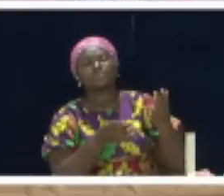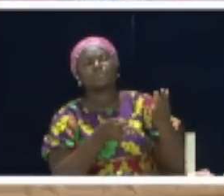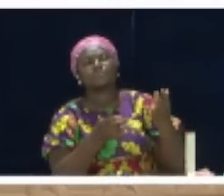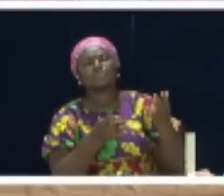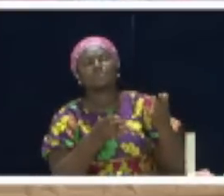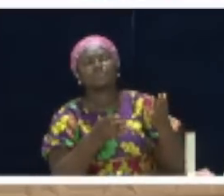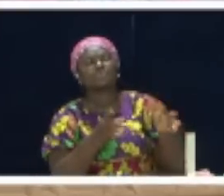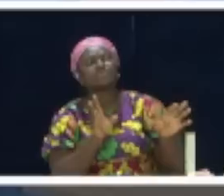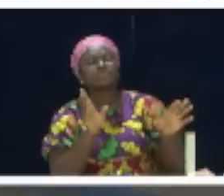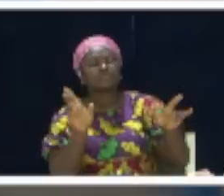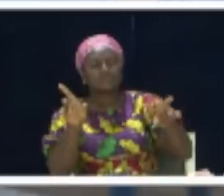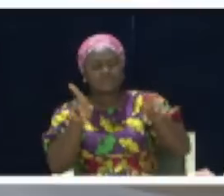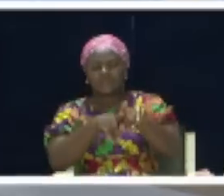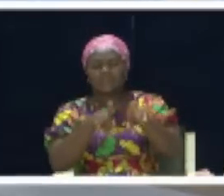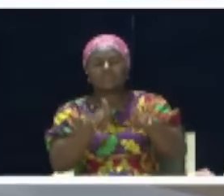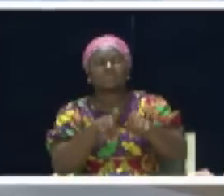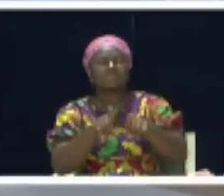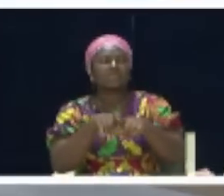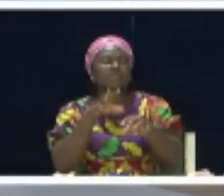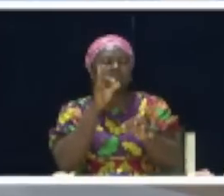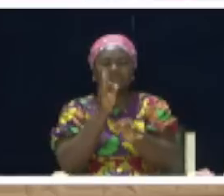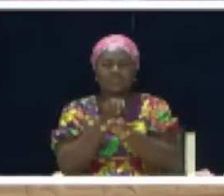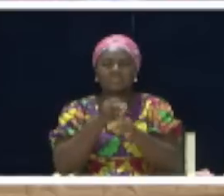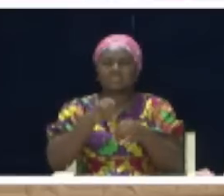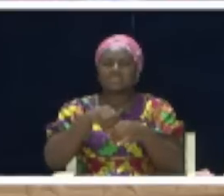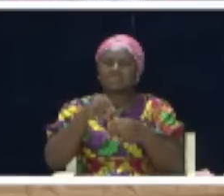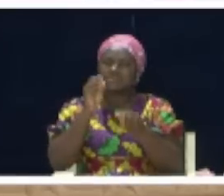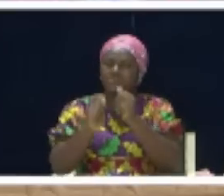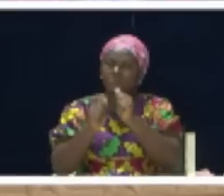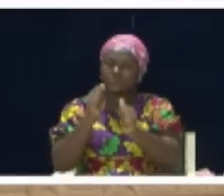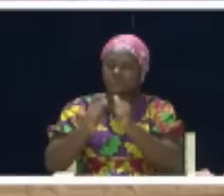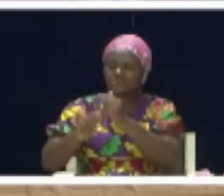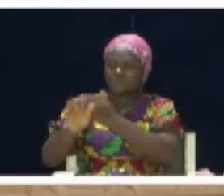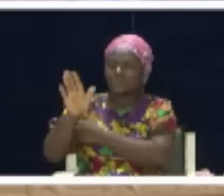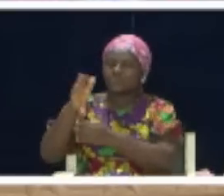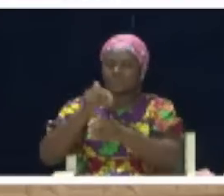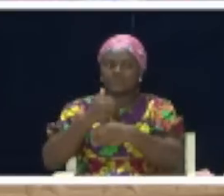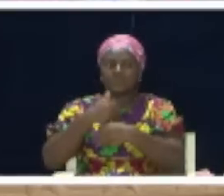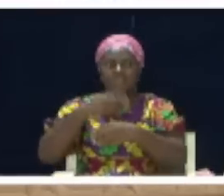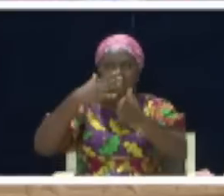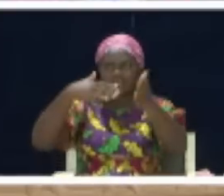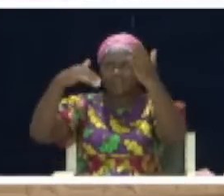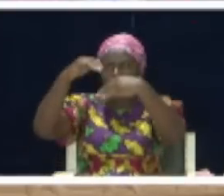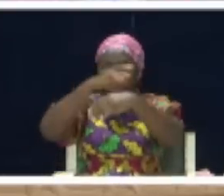The same faith with which God created the heaven and the earth